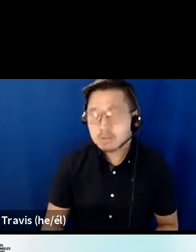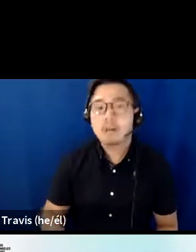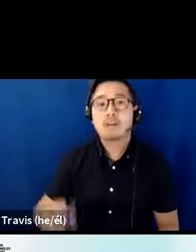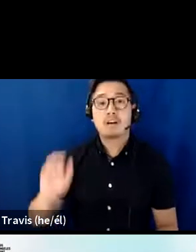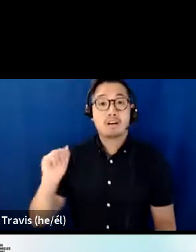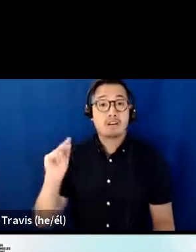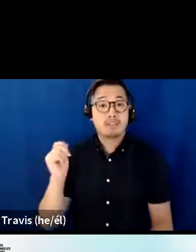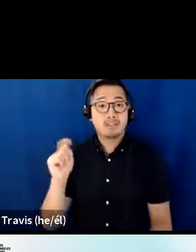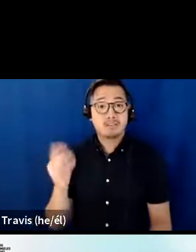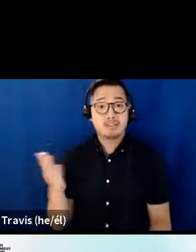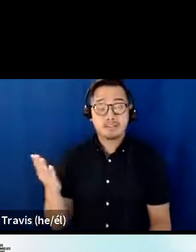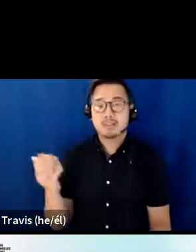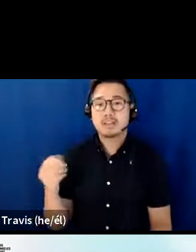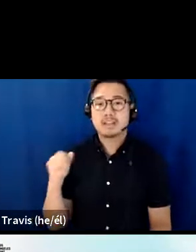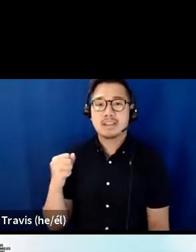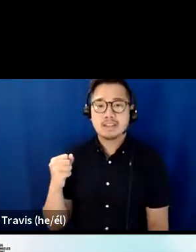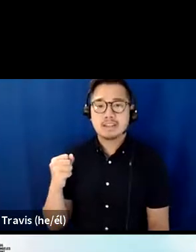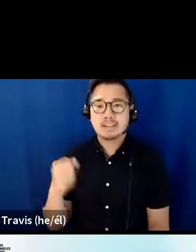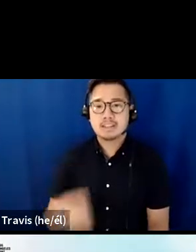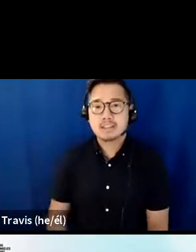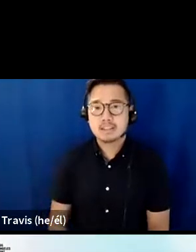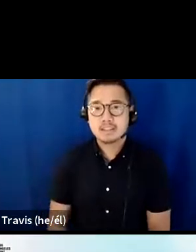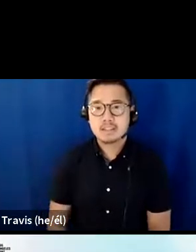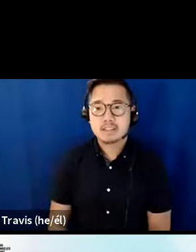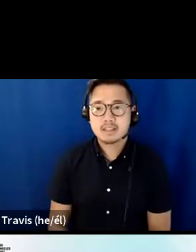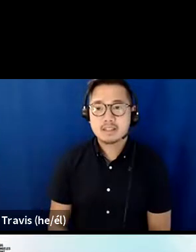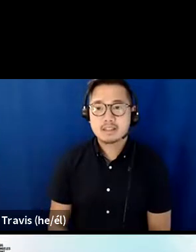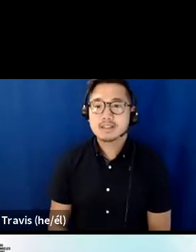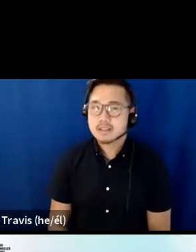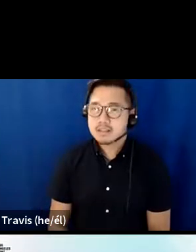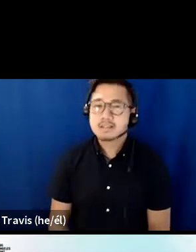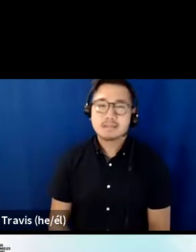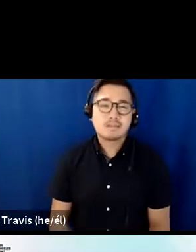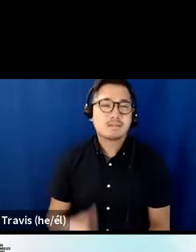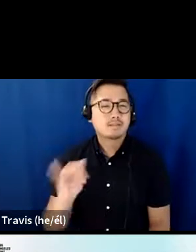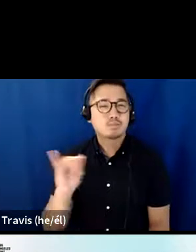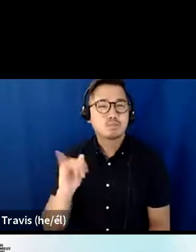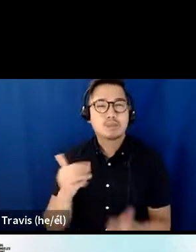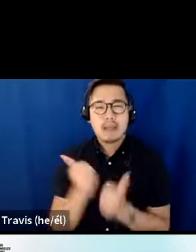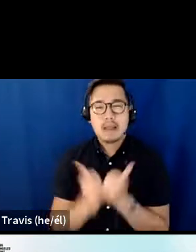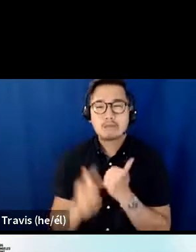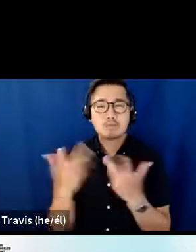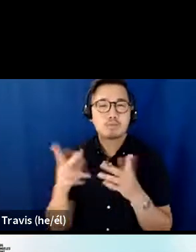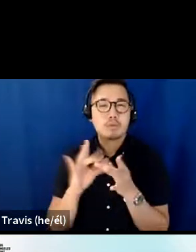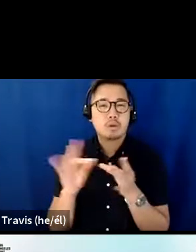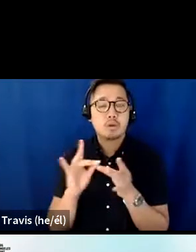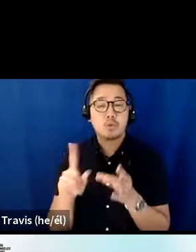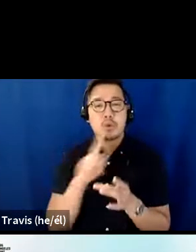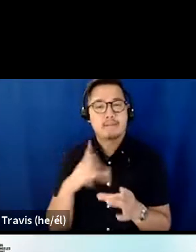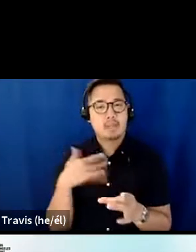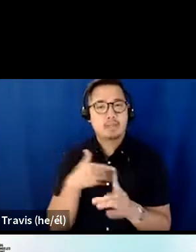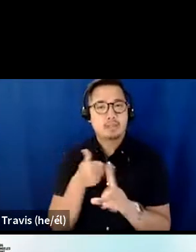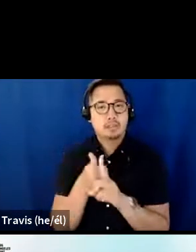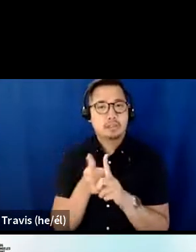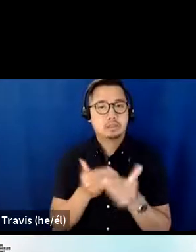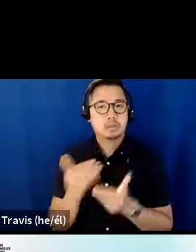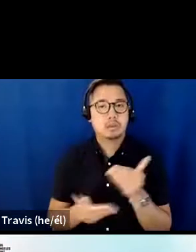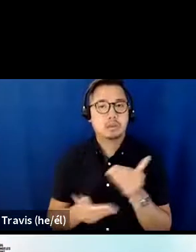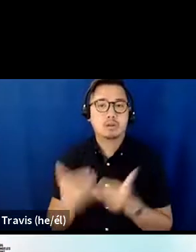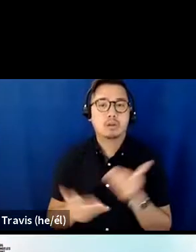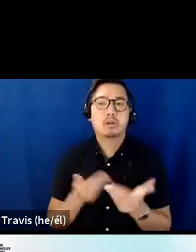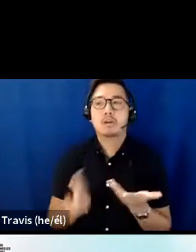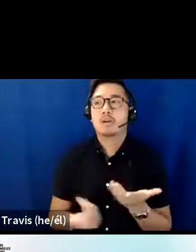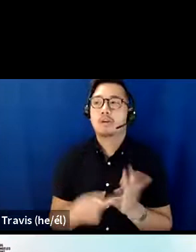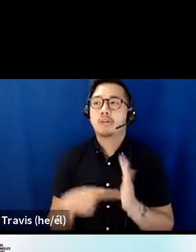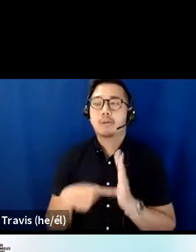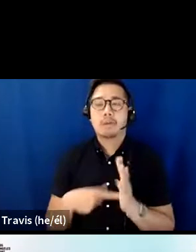I think of it as everyone said, like a process. My biggest thing is how I'm moving every